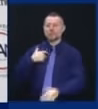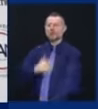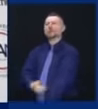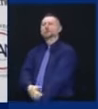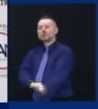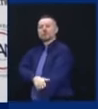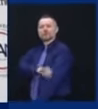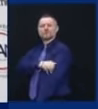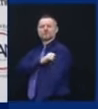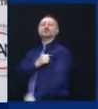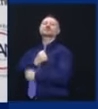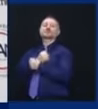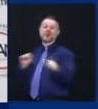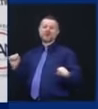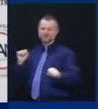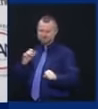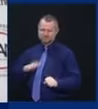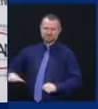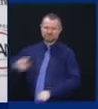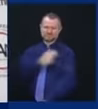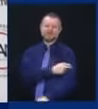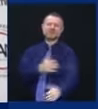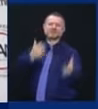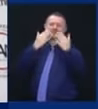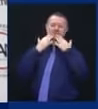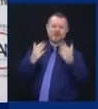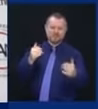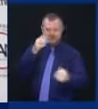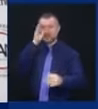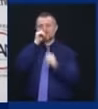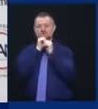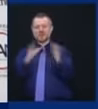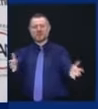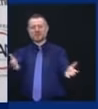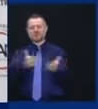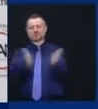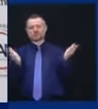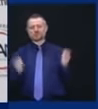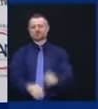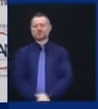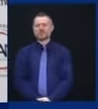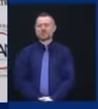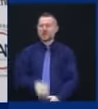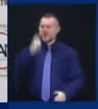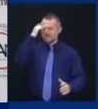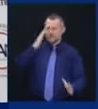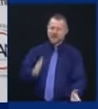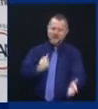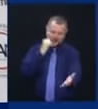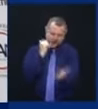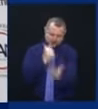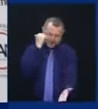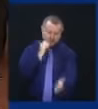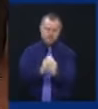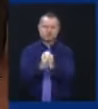save one another. Thank you, and God bless you. Amen. Amen.